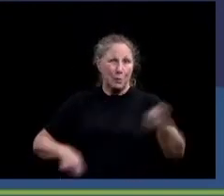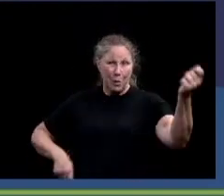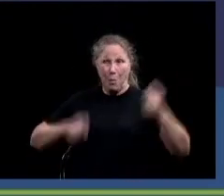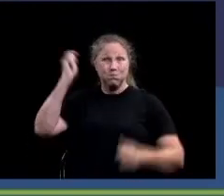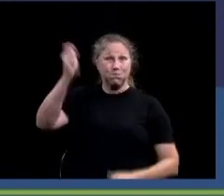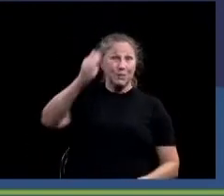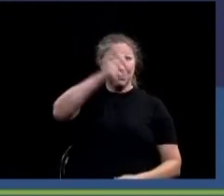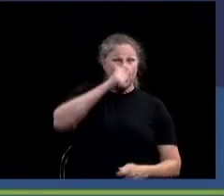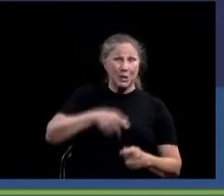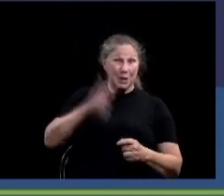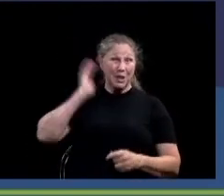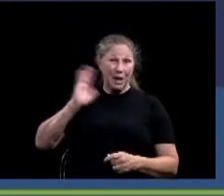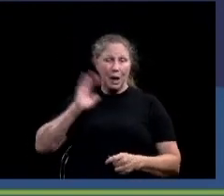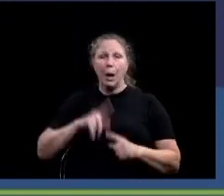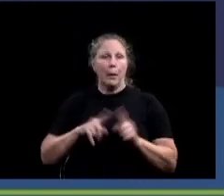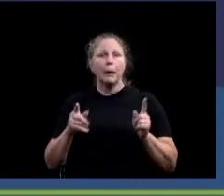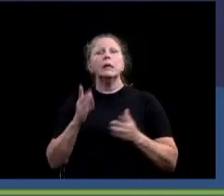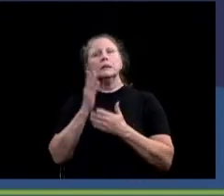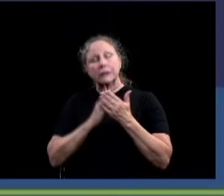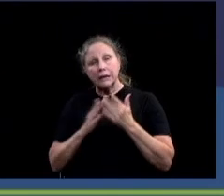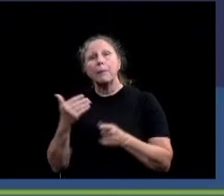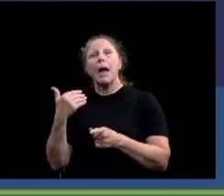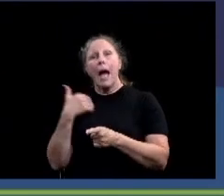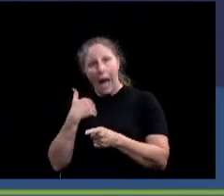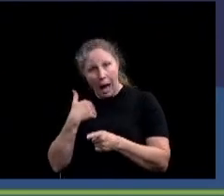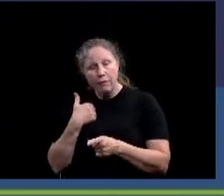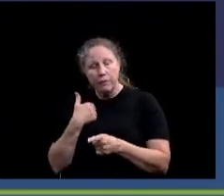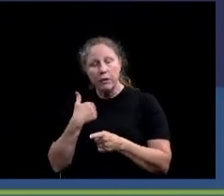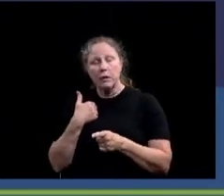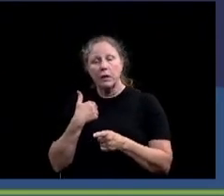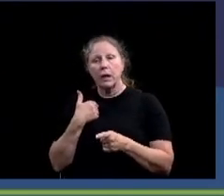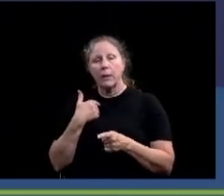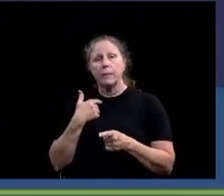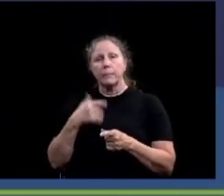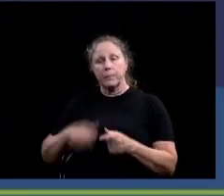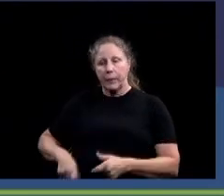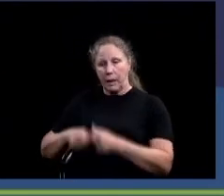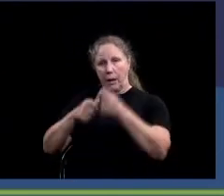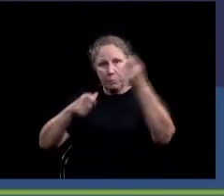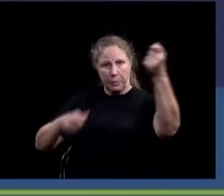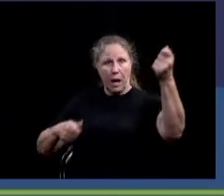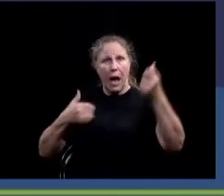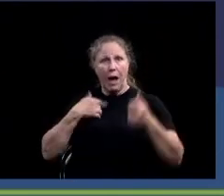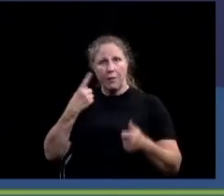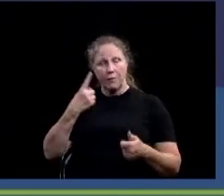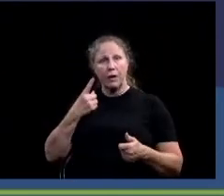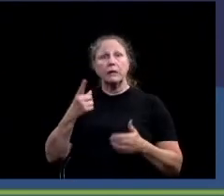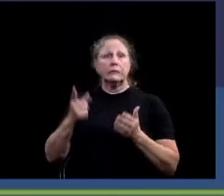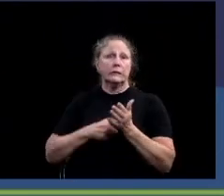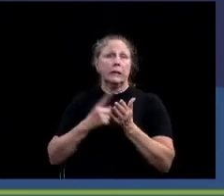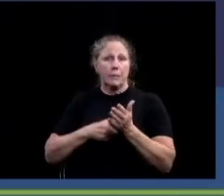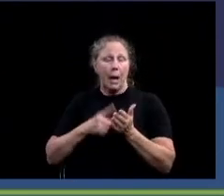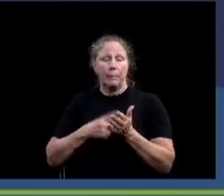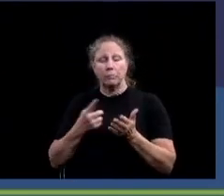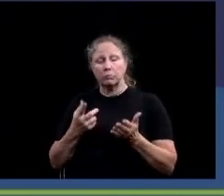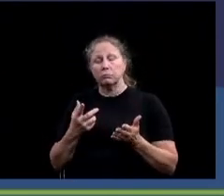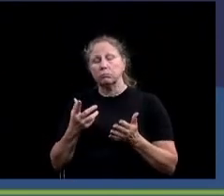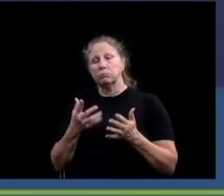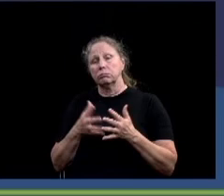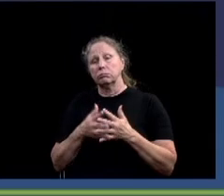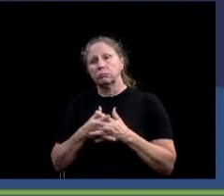still carry the ASP baton, and occasionally the blunt end of a flashlight can be